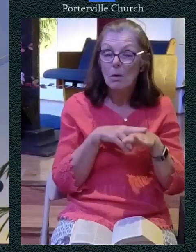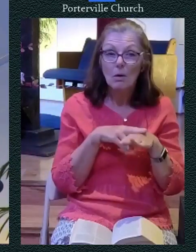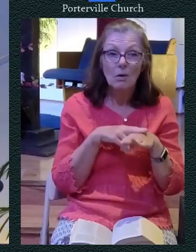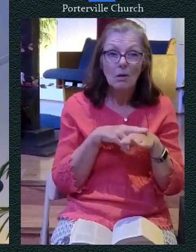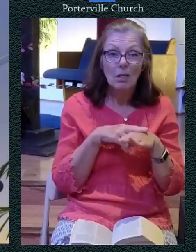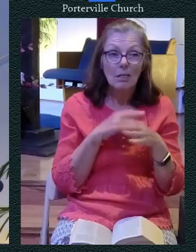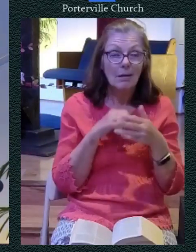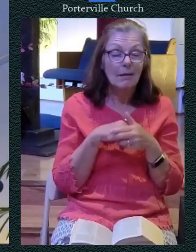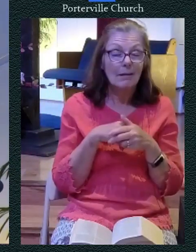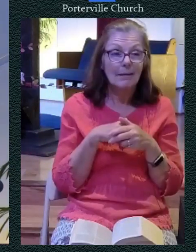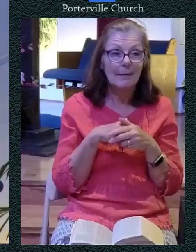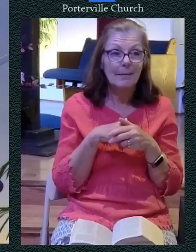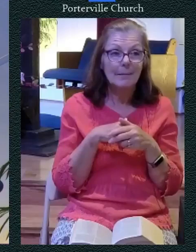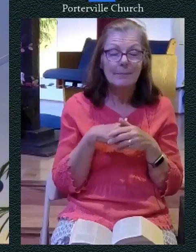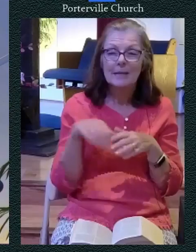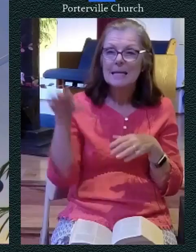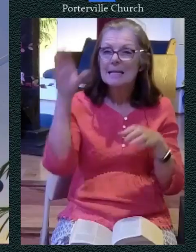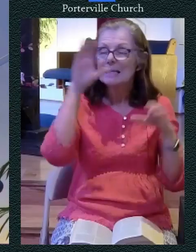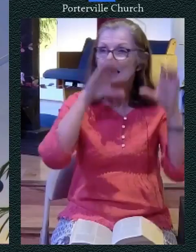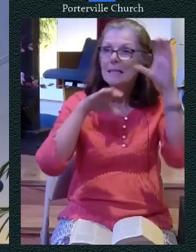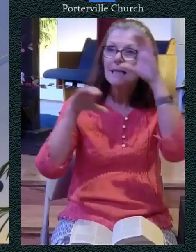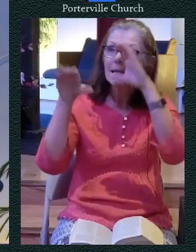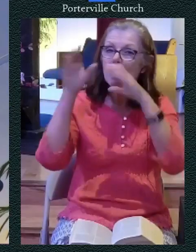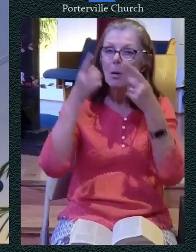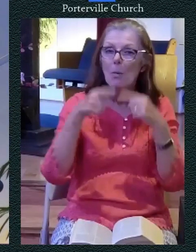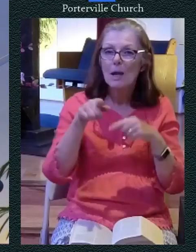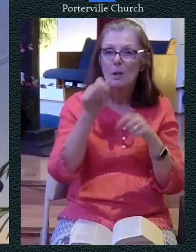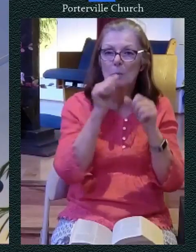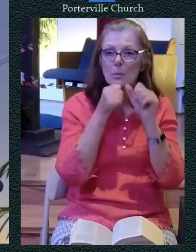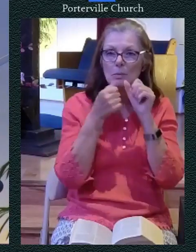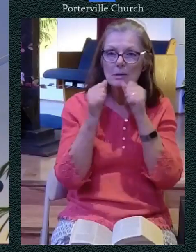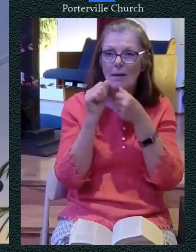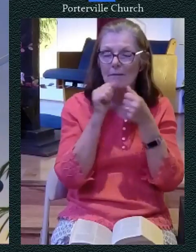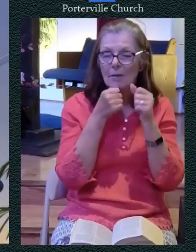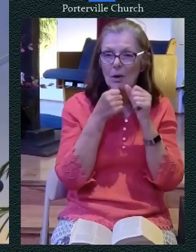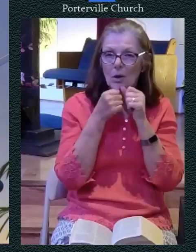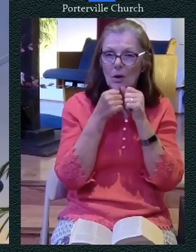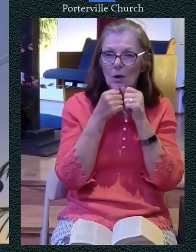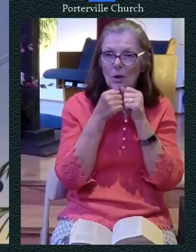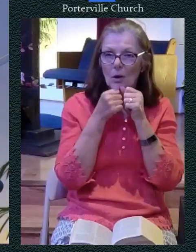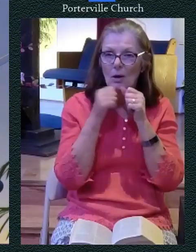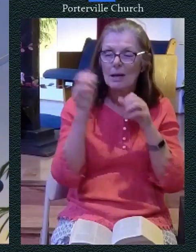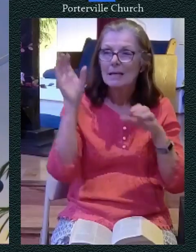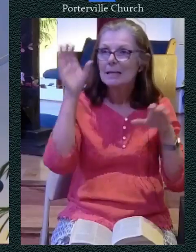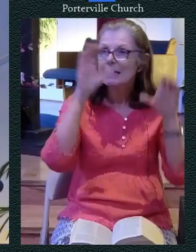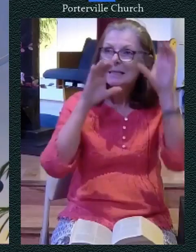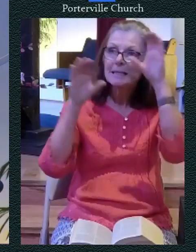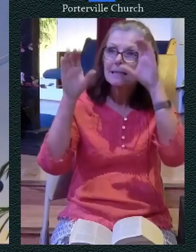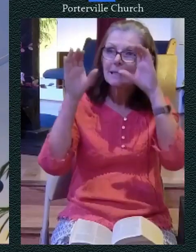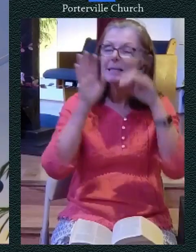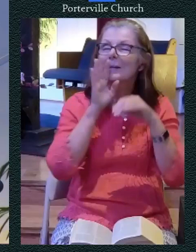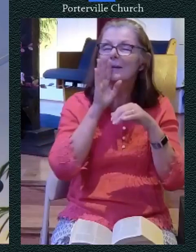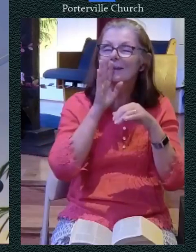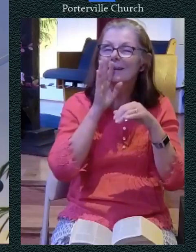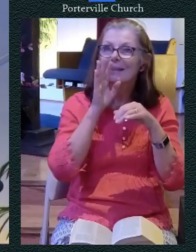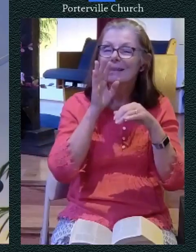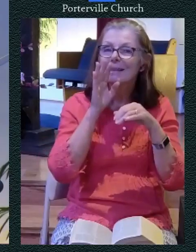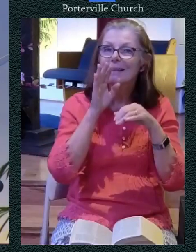seek when in suffering to speak God words.